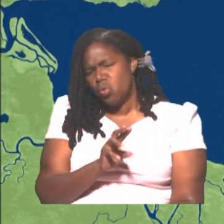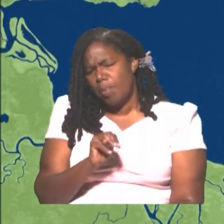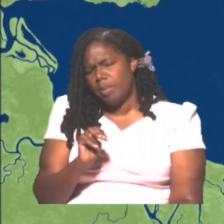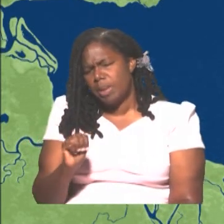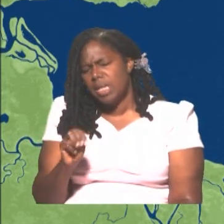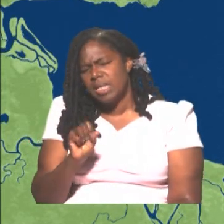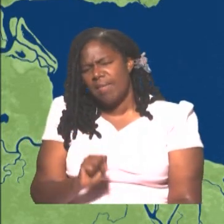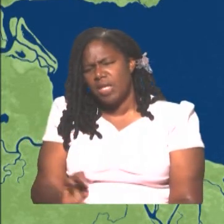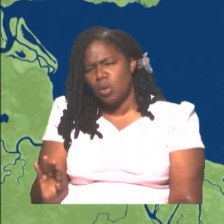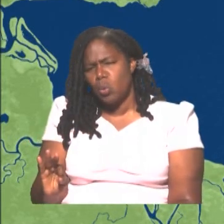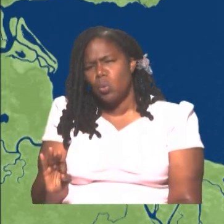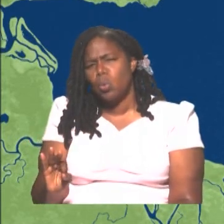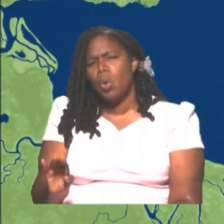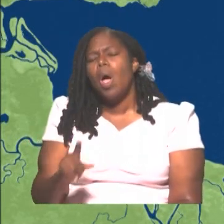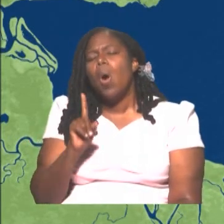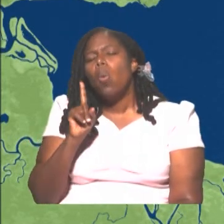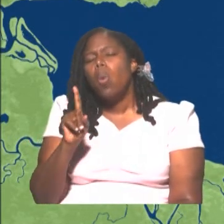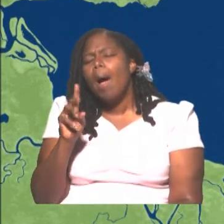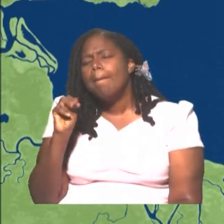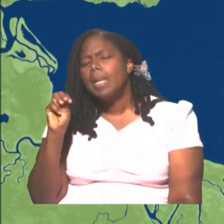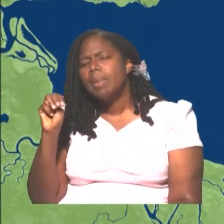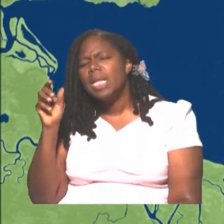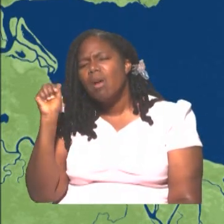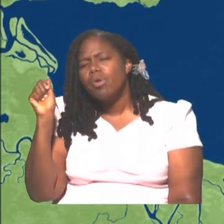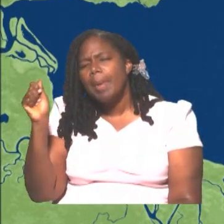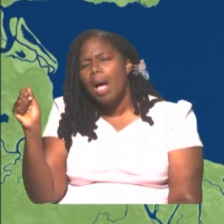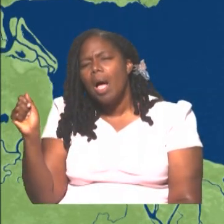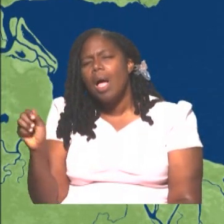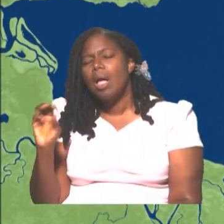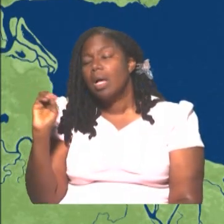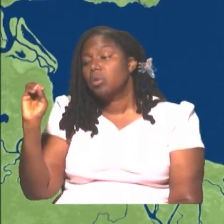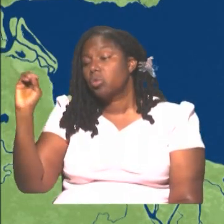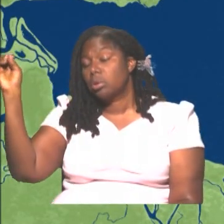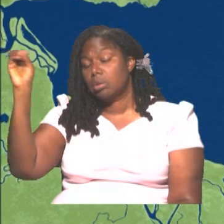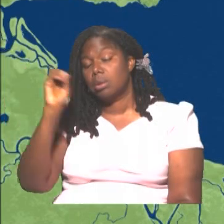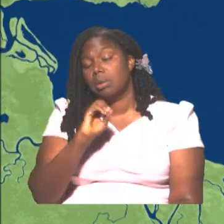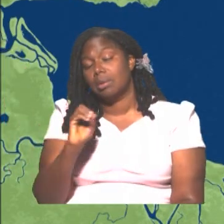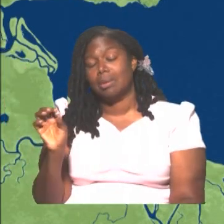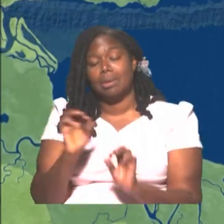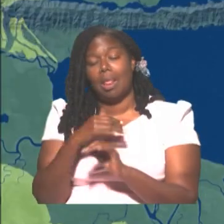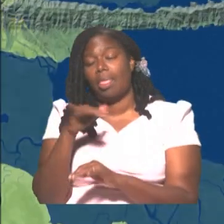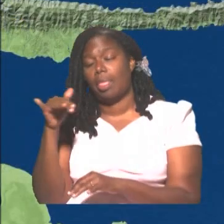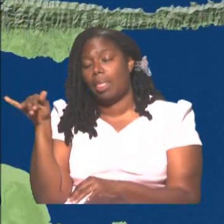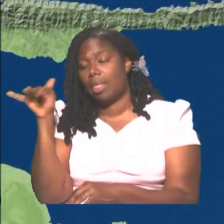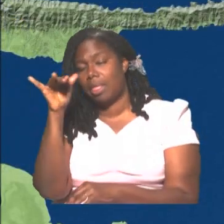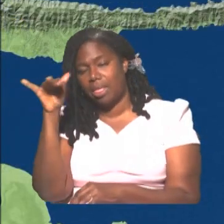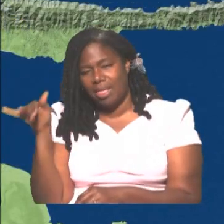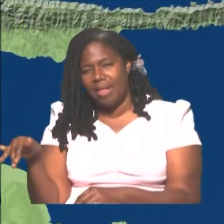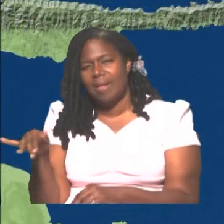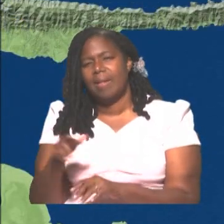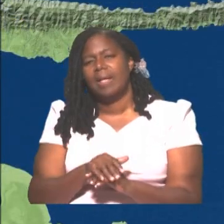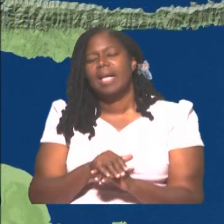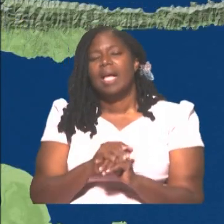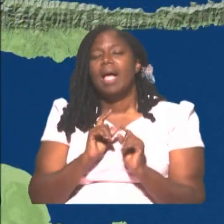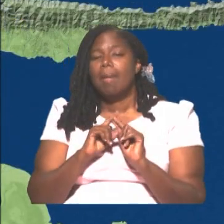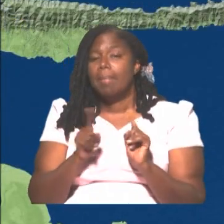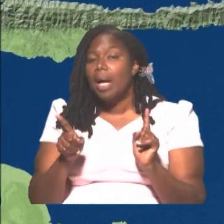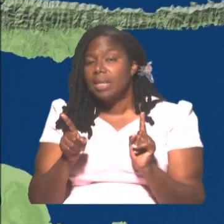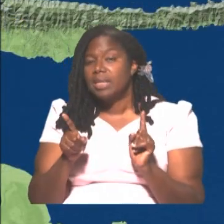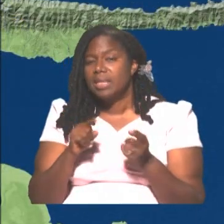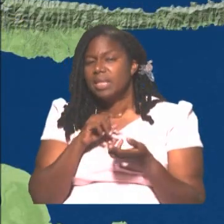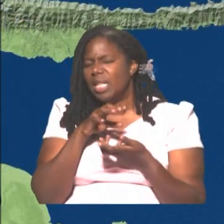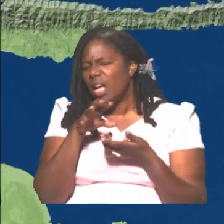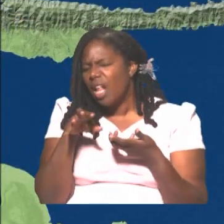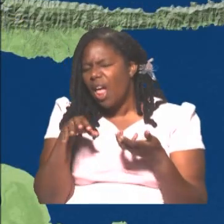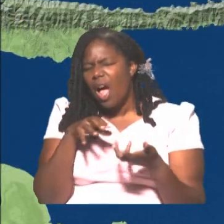Fernando, 1 millimeter in Arima, but 0 millimeters elsewhere. Unfortunately, the clouds that we did have did not